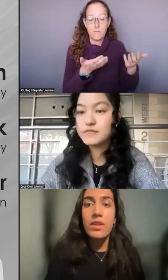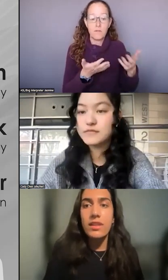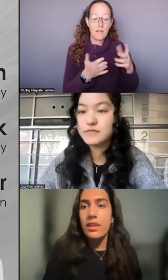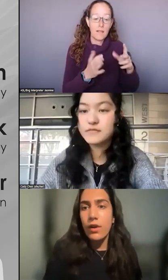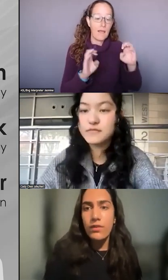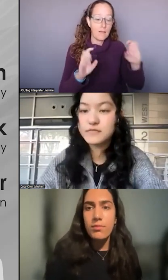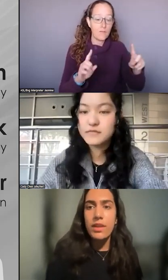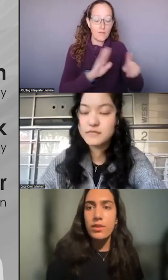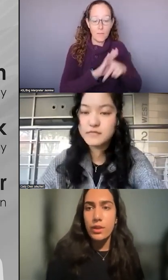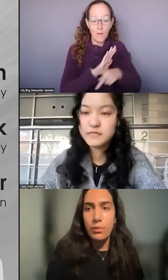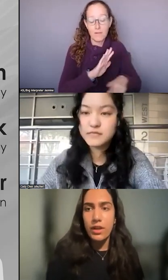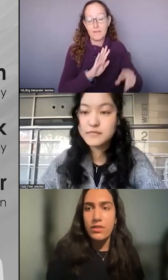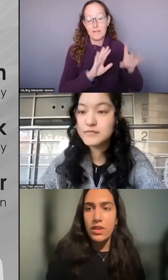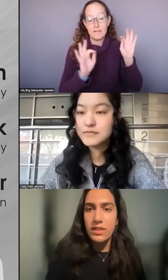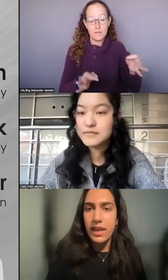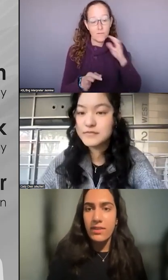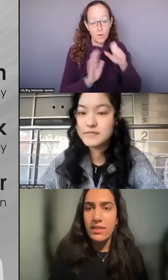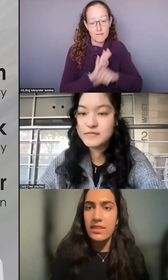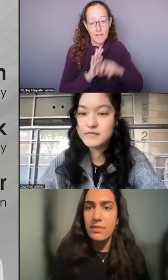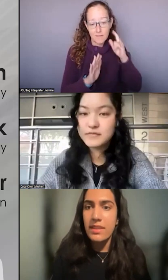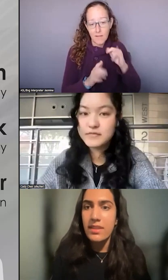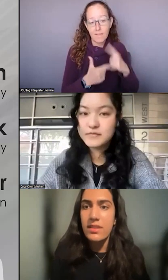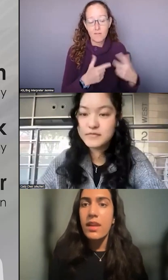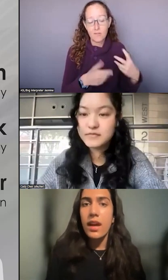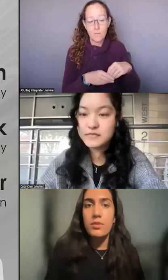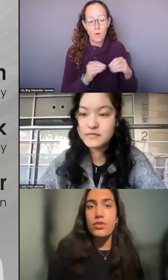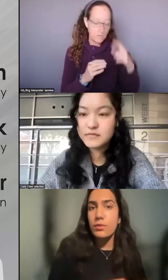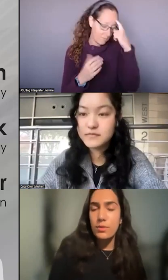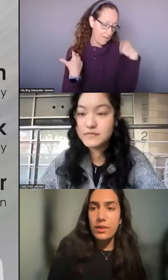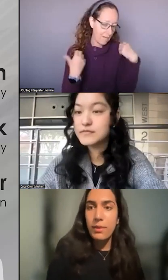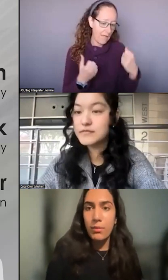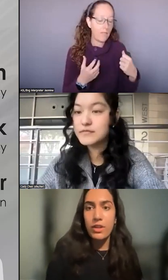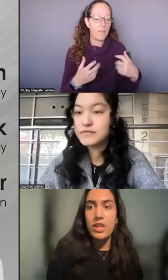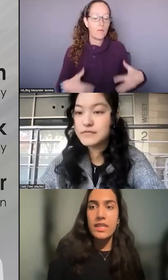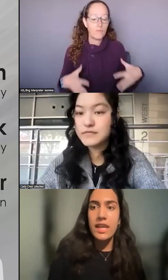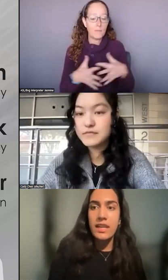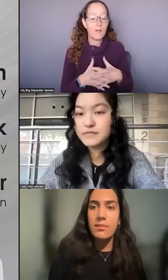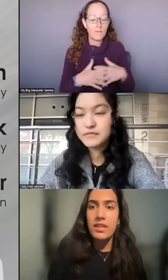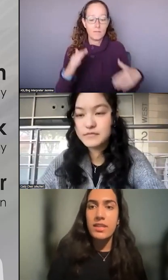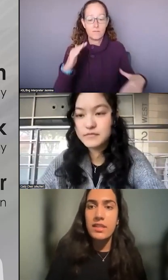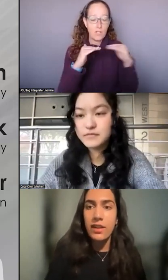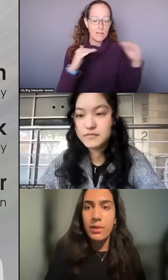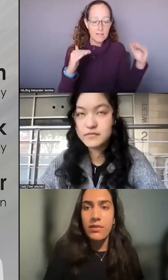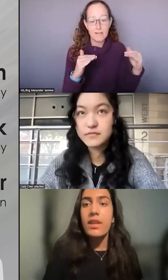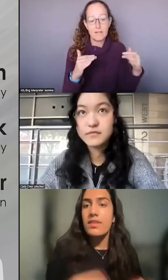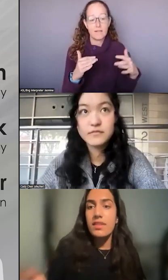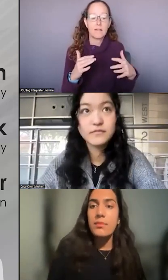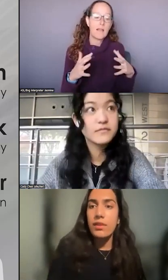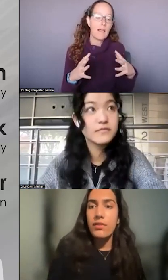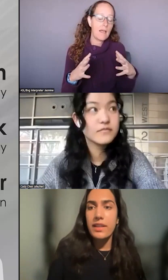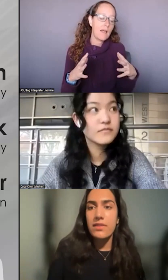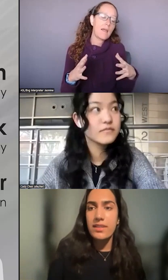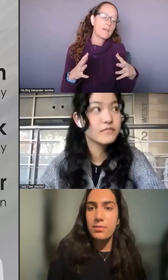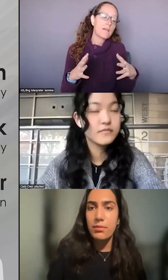became increasingly involved in mental health and reproductive justice advocacy spaces. She also works with the Youth Power Project and is committed to the development of